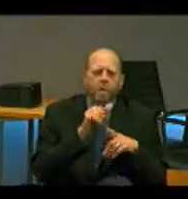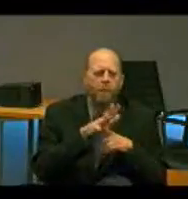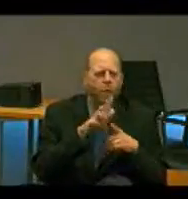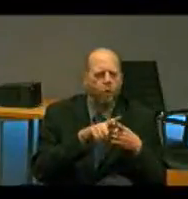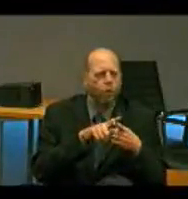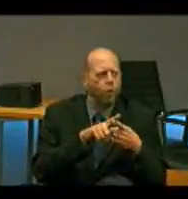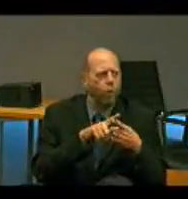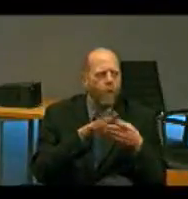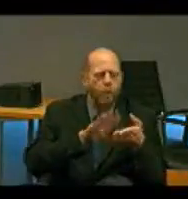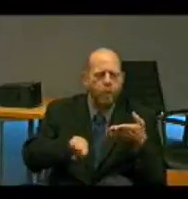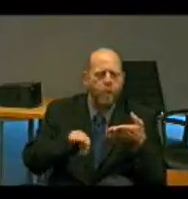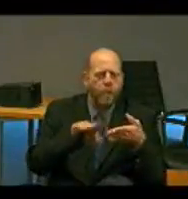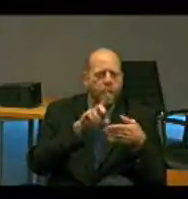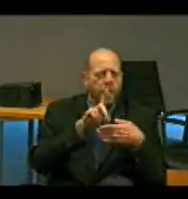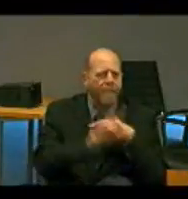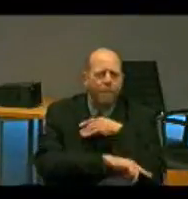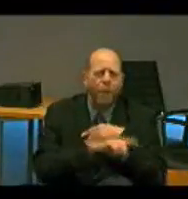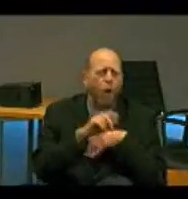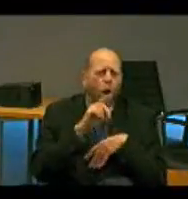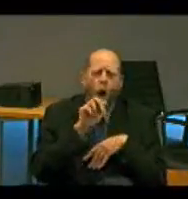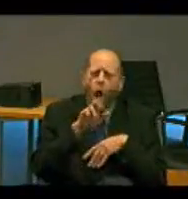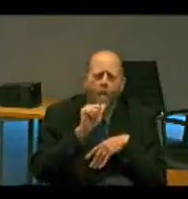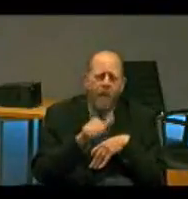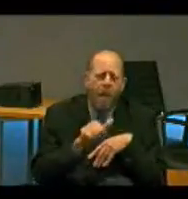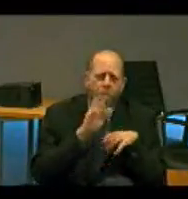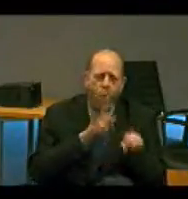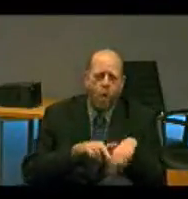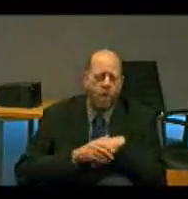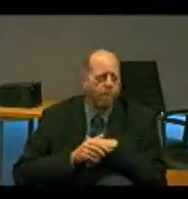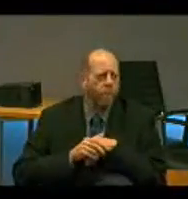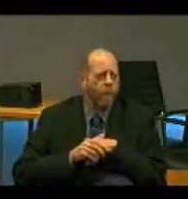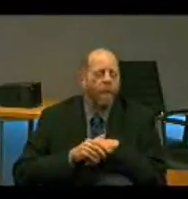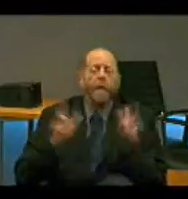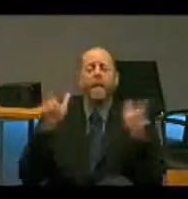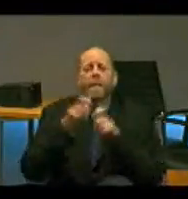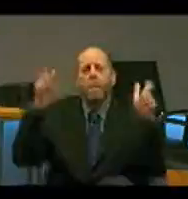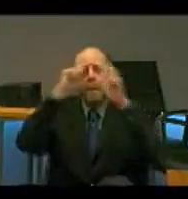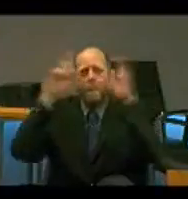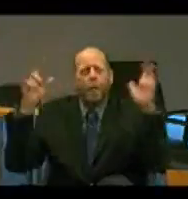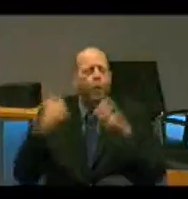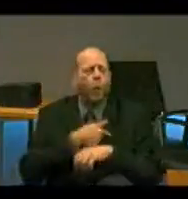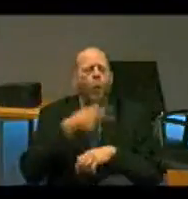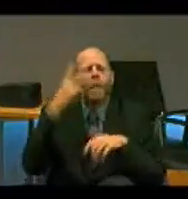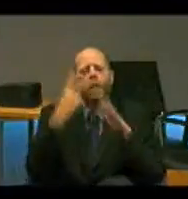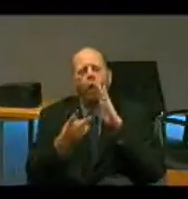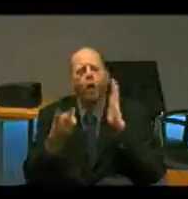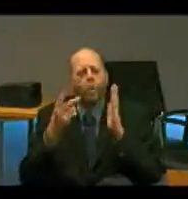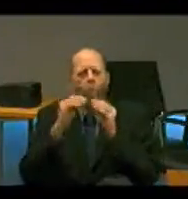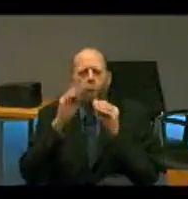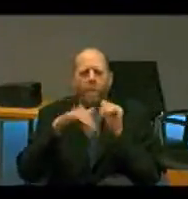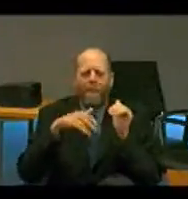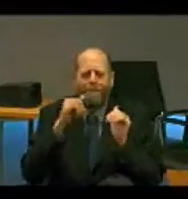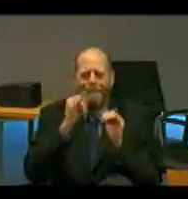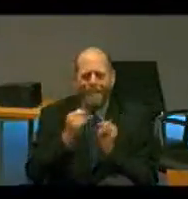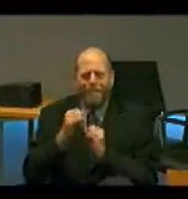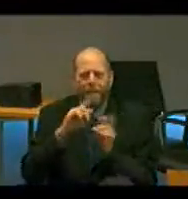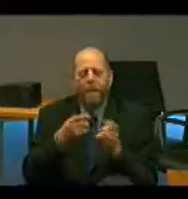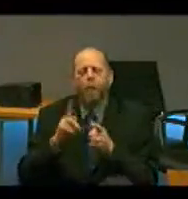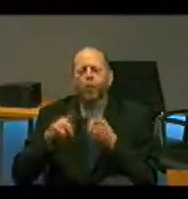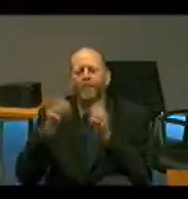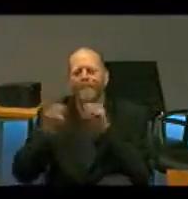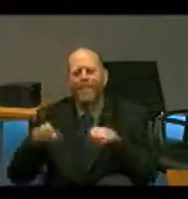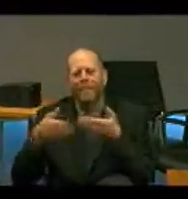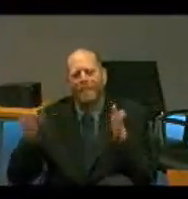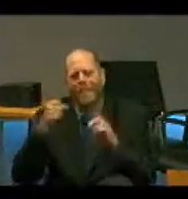to exclusionary discipline are not recorded. In the big picture, we looked beyond the individual incident for the systemic impact